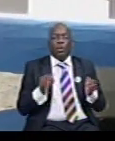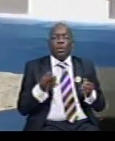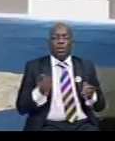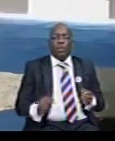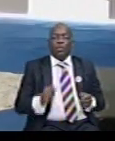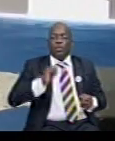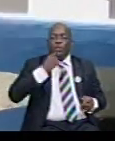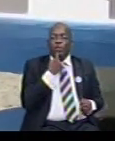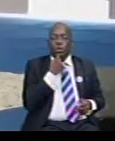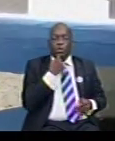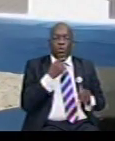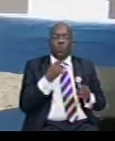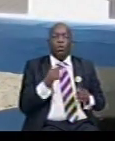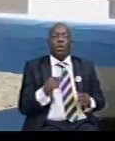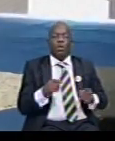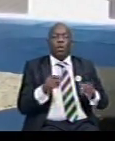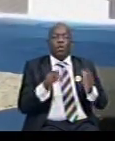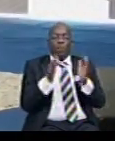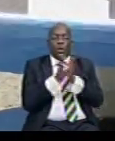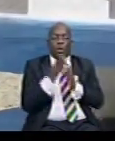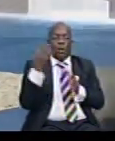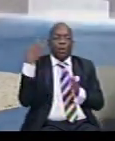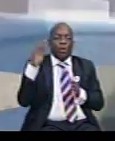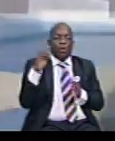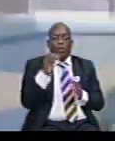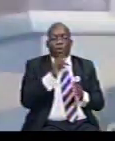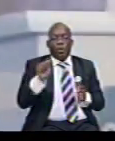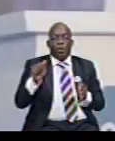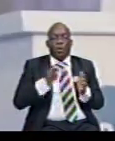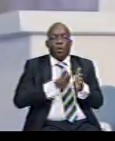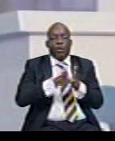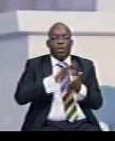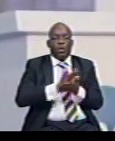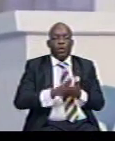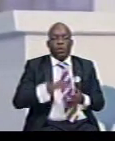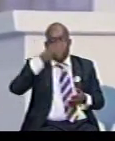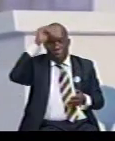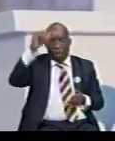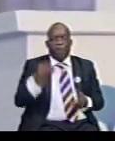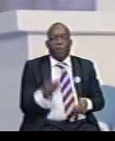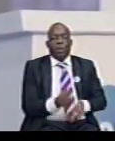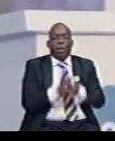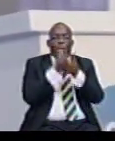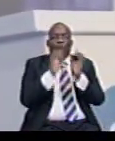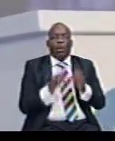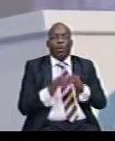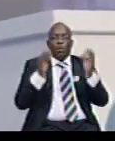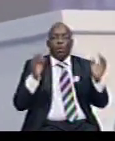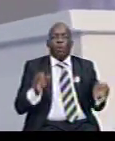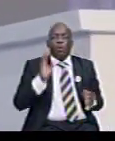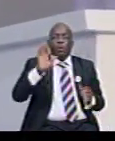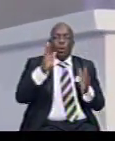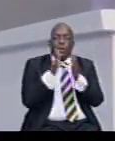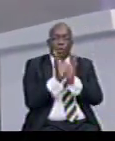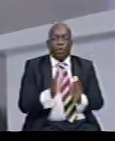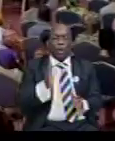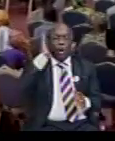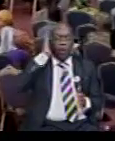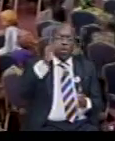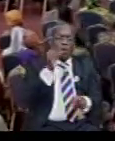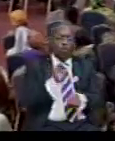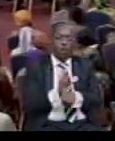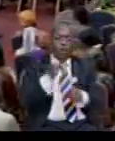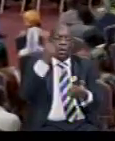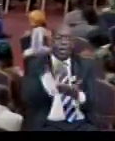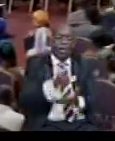of a righteous man availeth much. Your prayer will work.